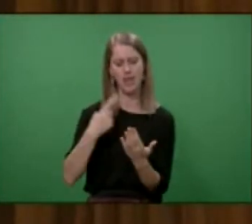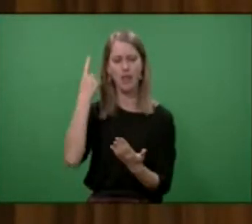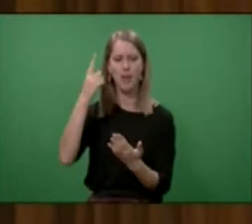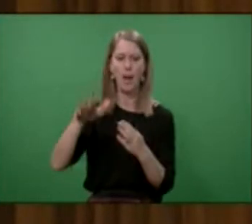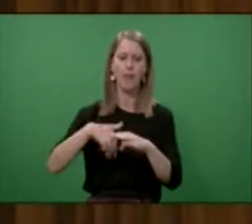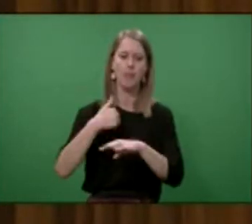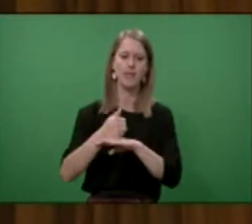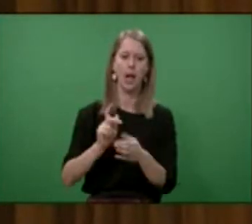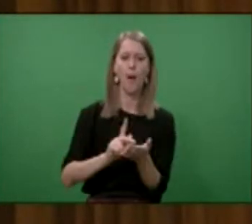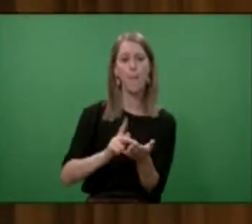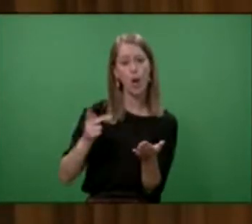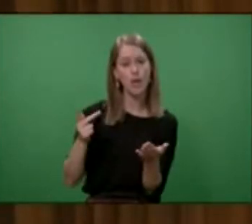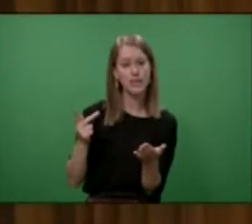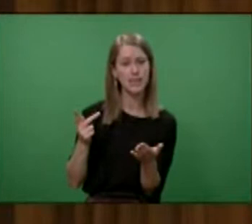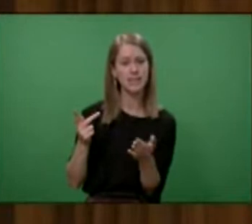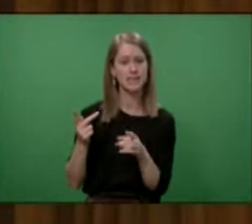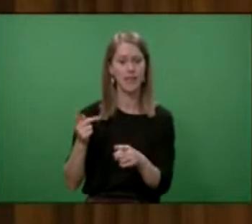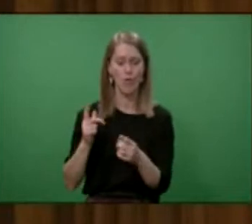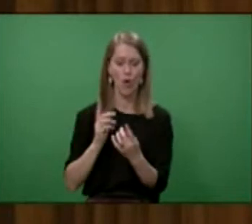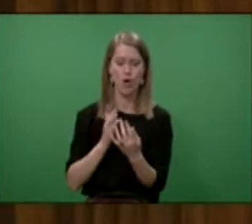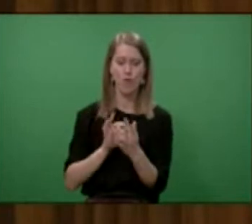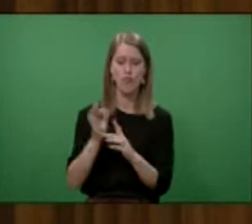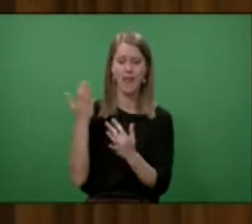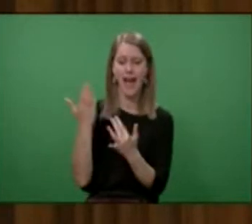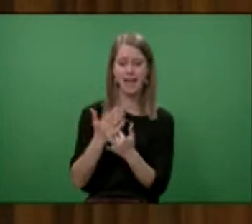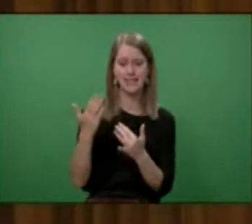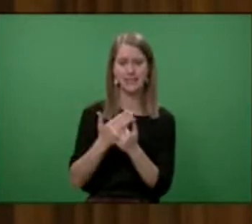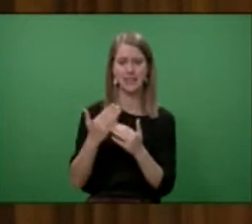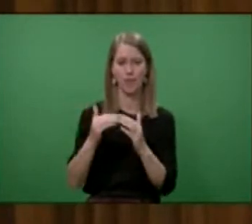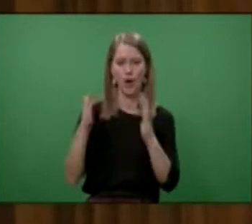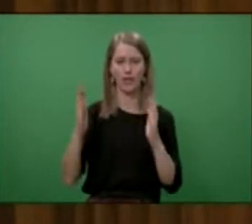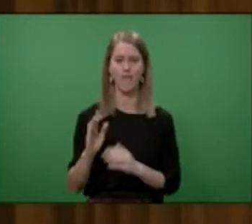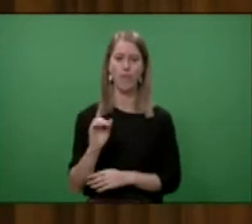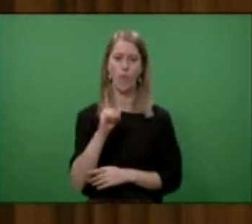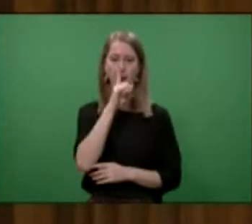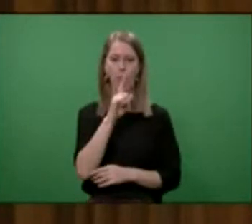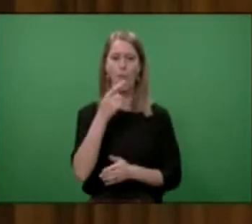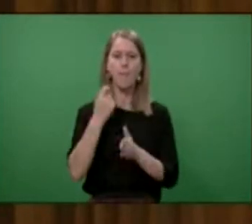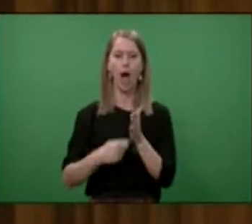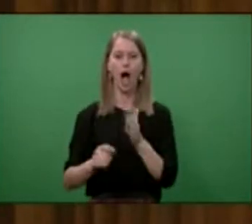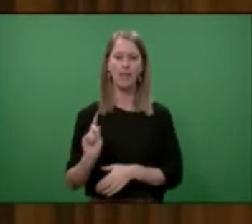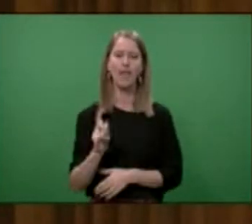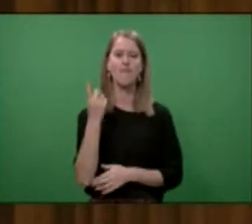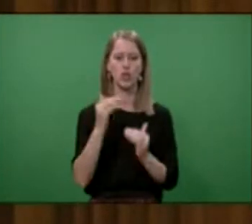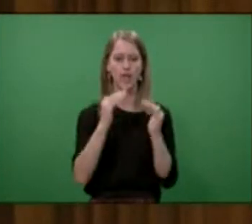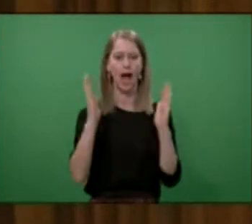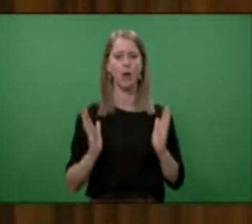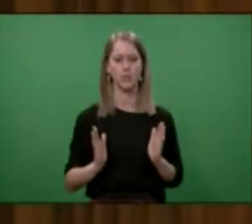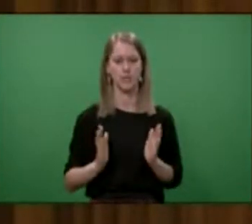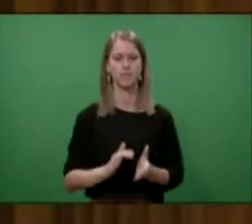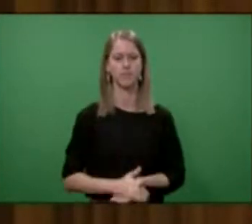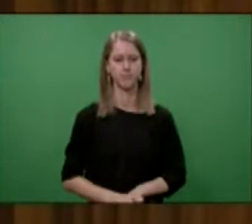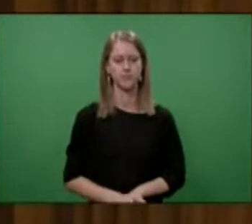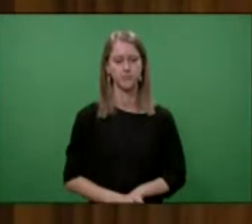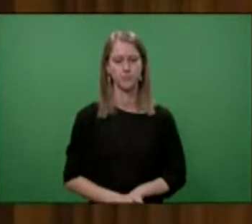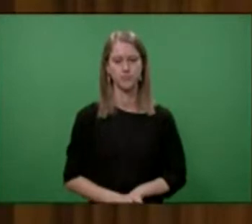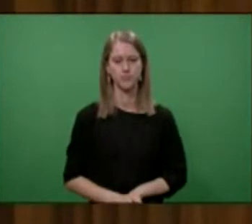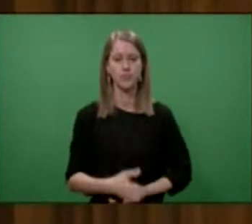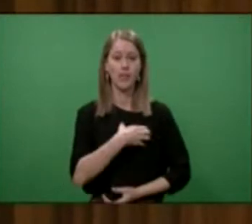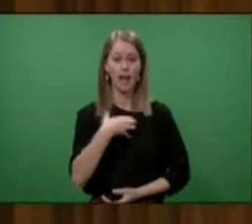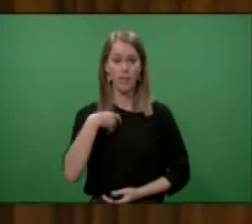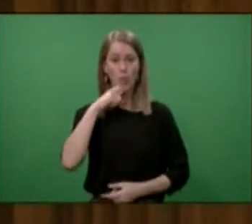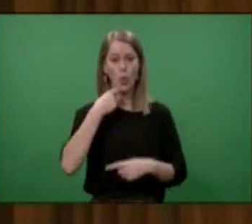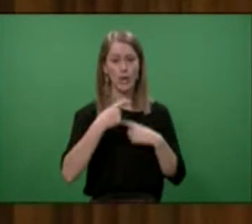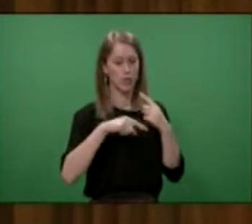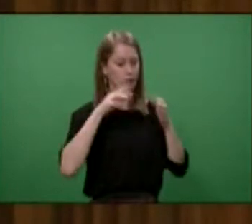implementing policies that improve access to the housing market for first home buyers. The government will